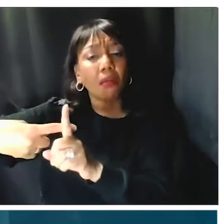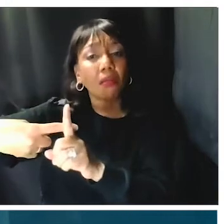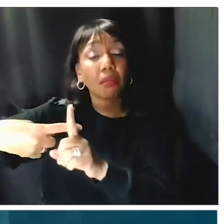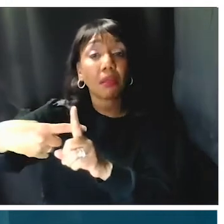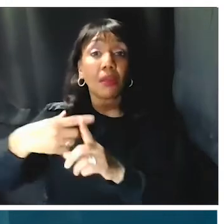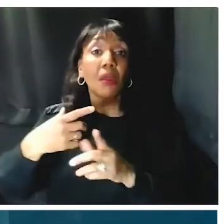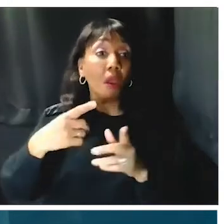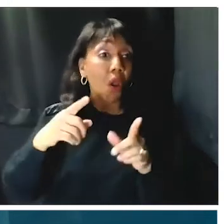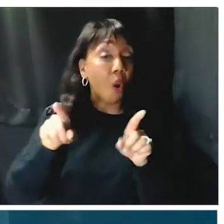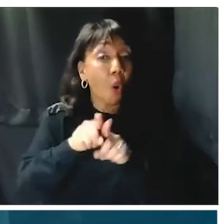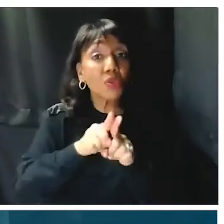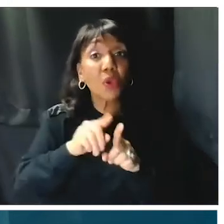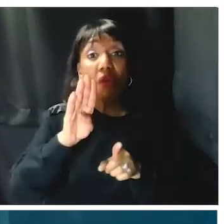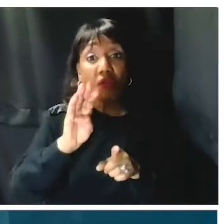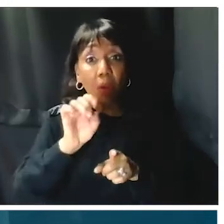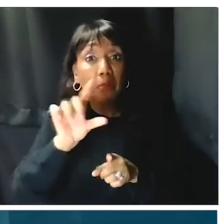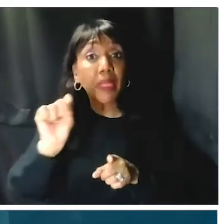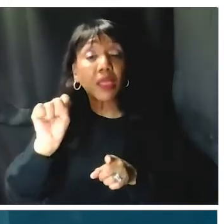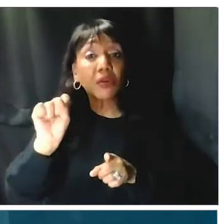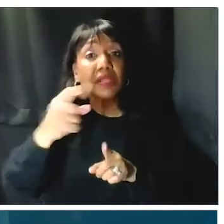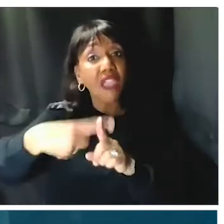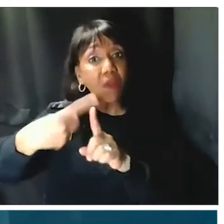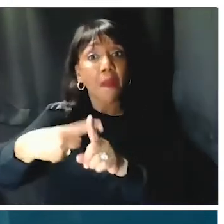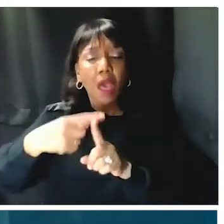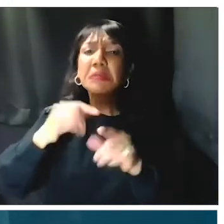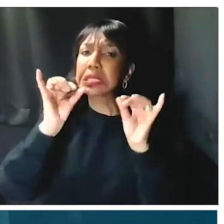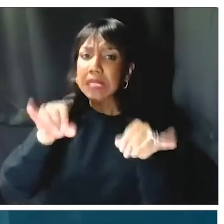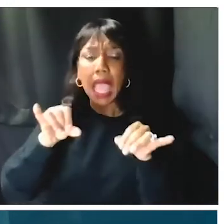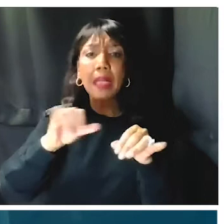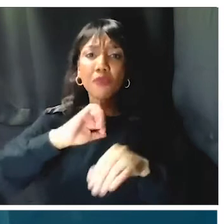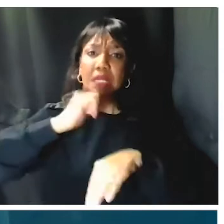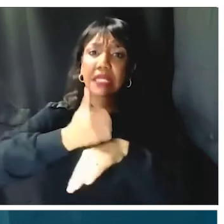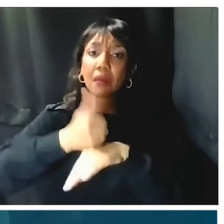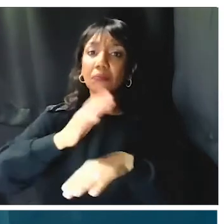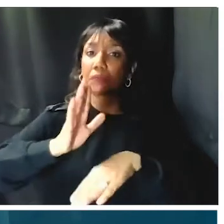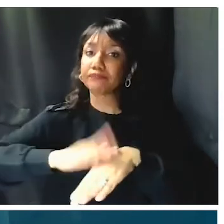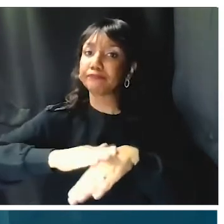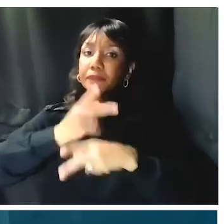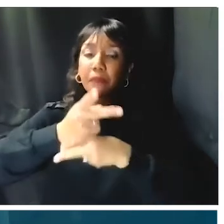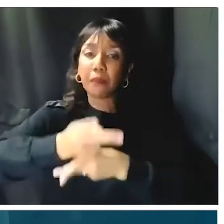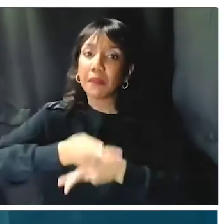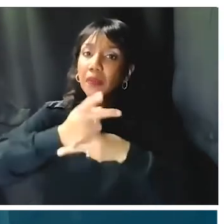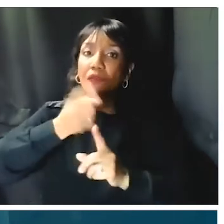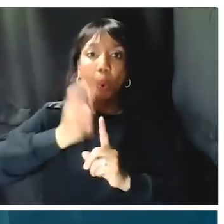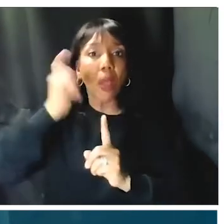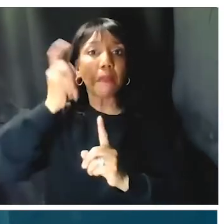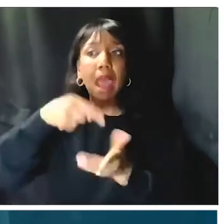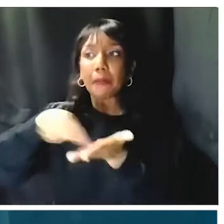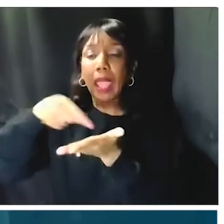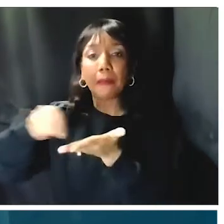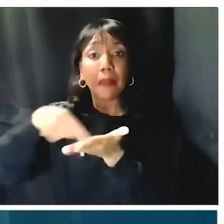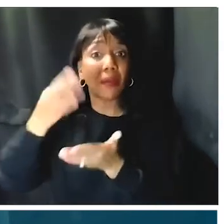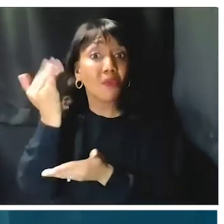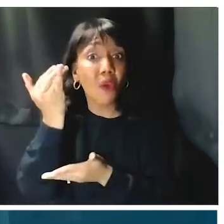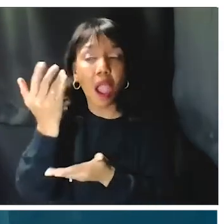up a recurring payment for bills that you pay every month. You should be cautious about setting up automatic payments